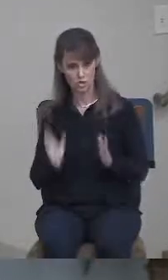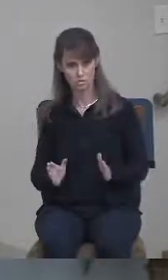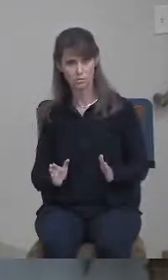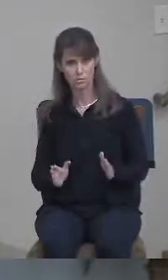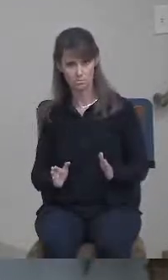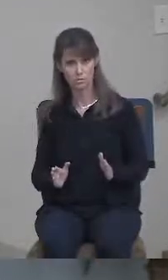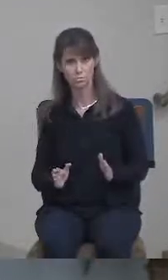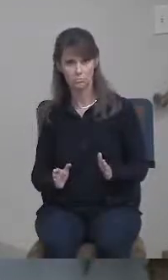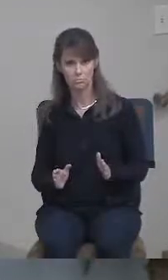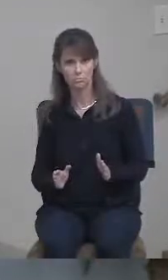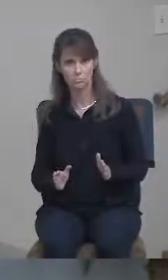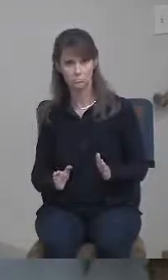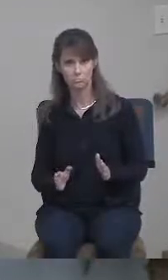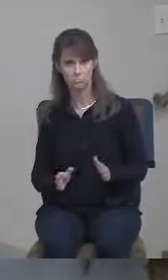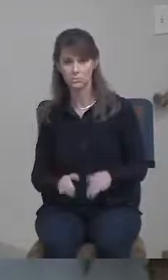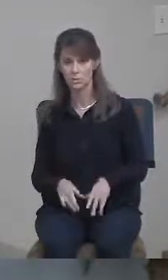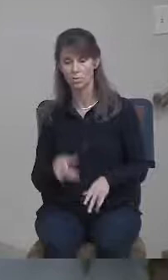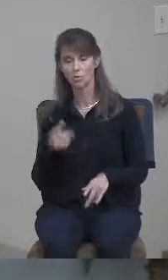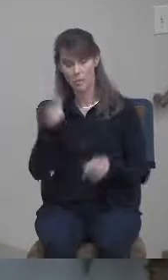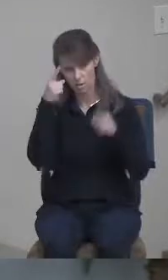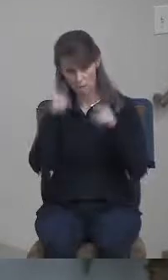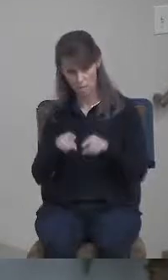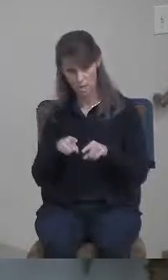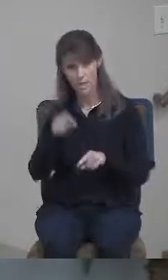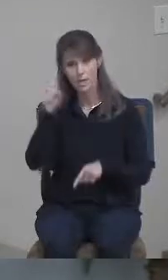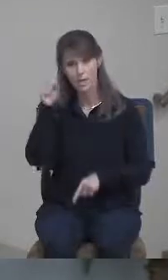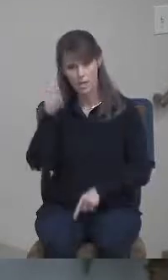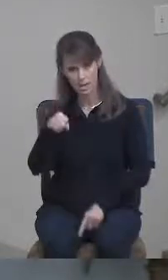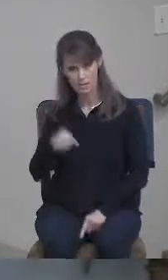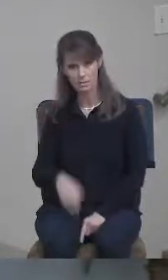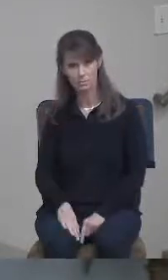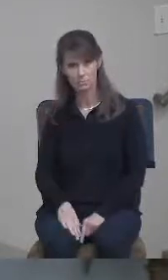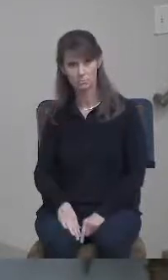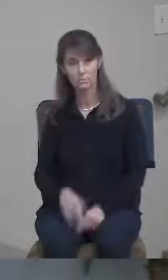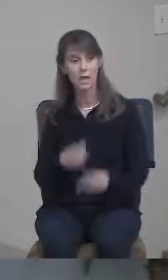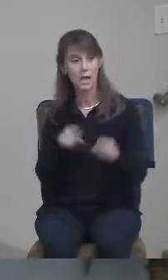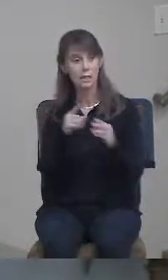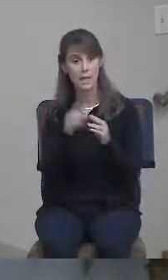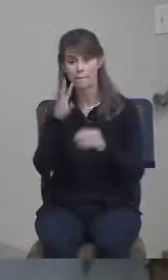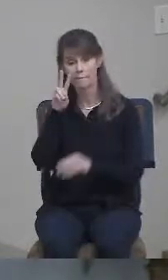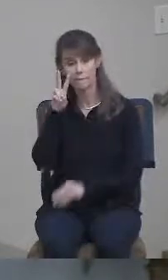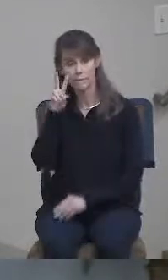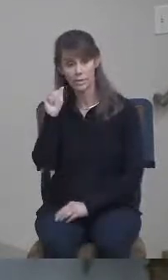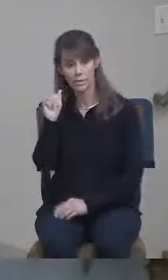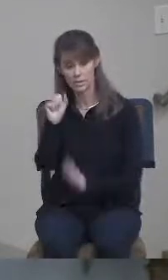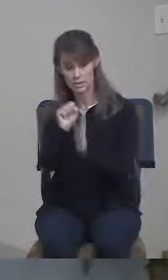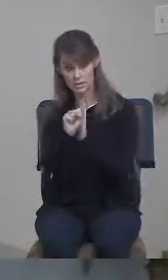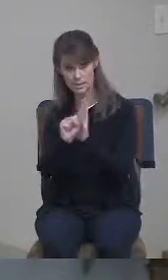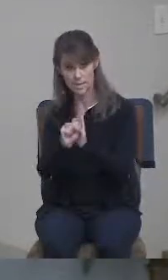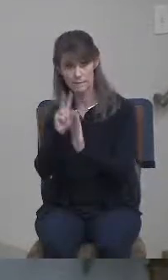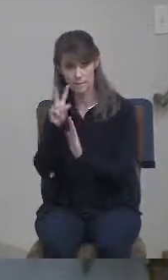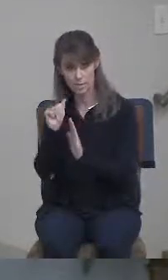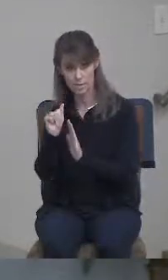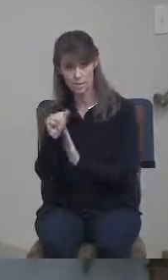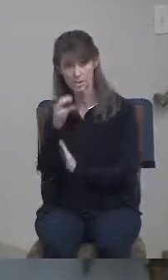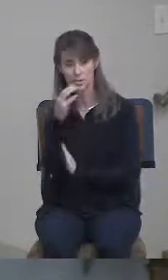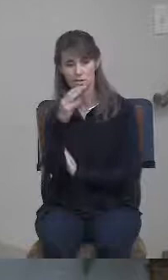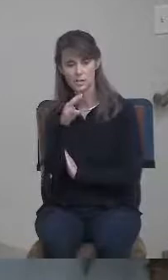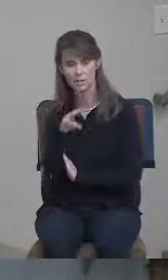He liked that approach. At a conference in Virginia in in